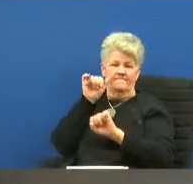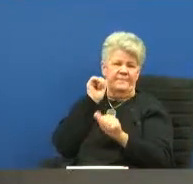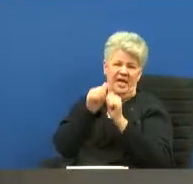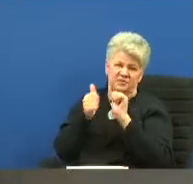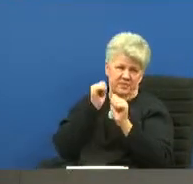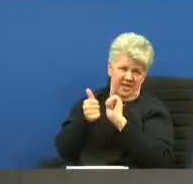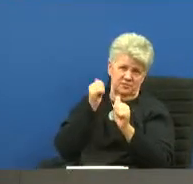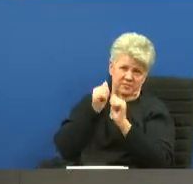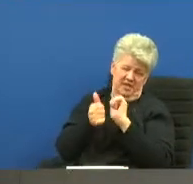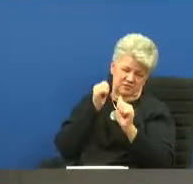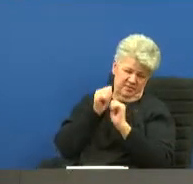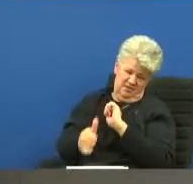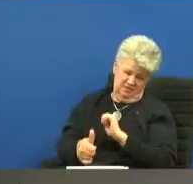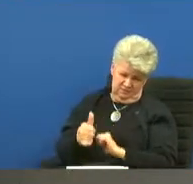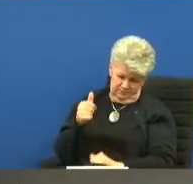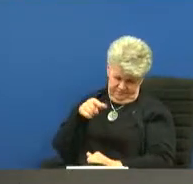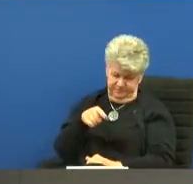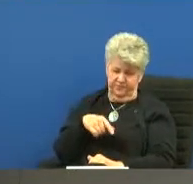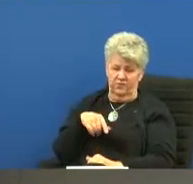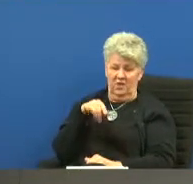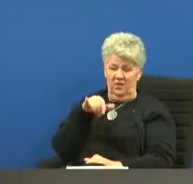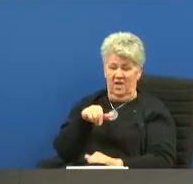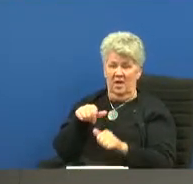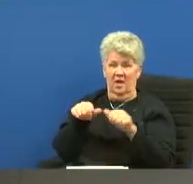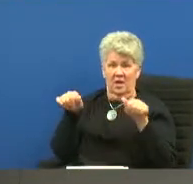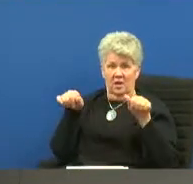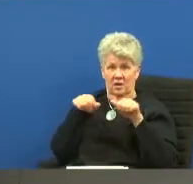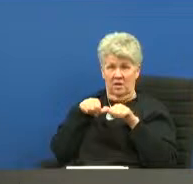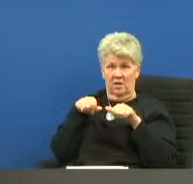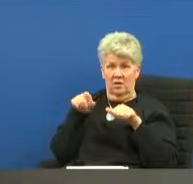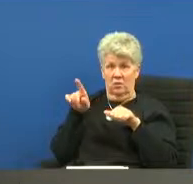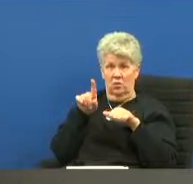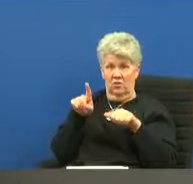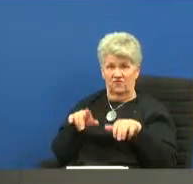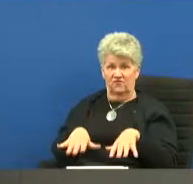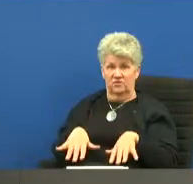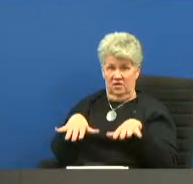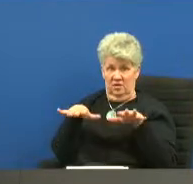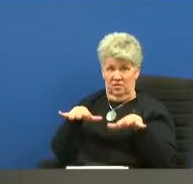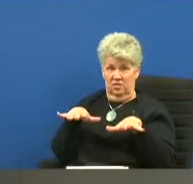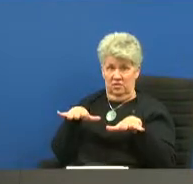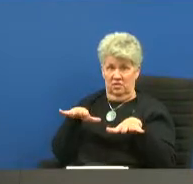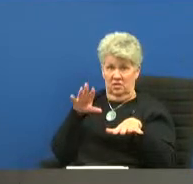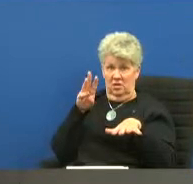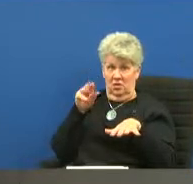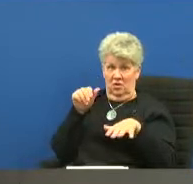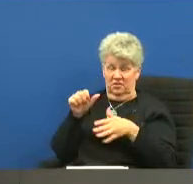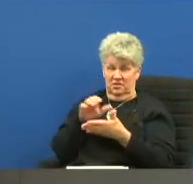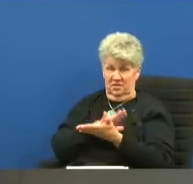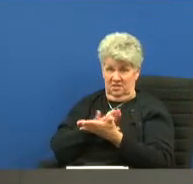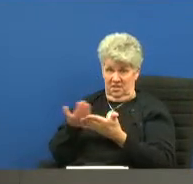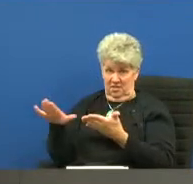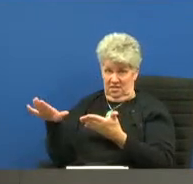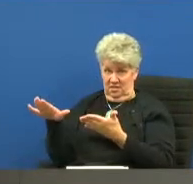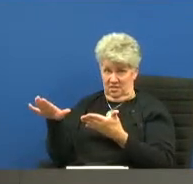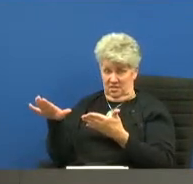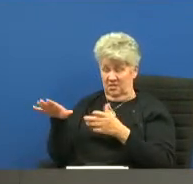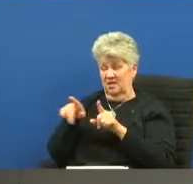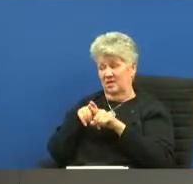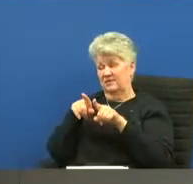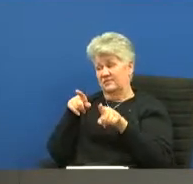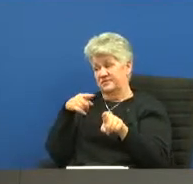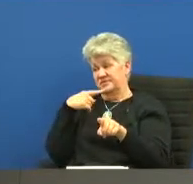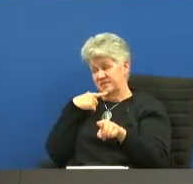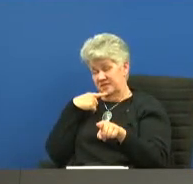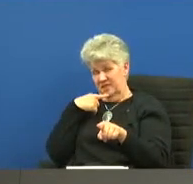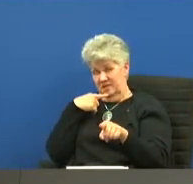time. And that area where the flooding came, it was cleaned out. But there are, as you stated,